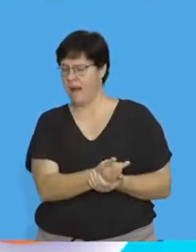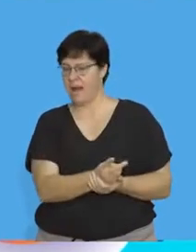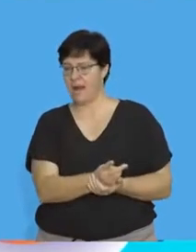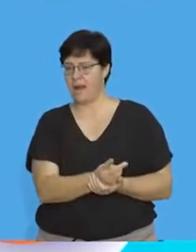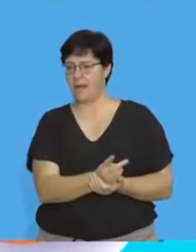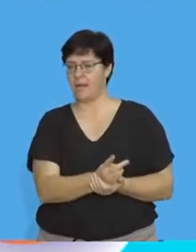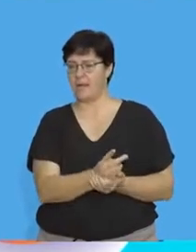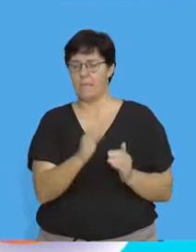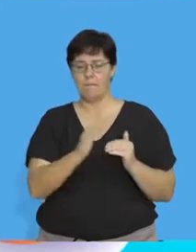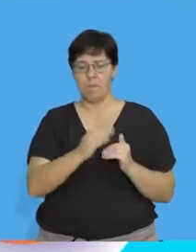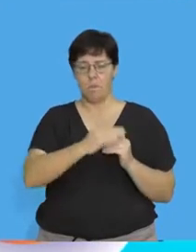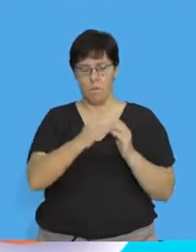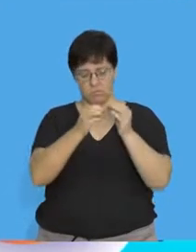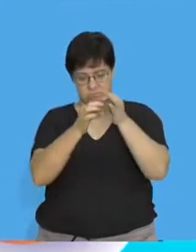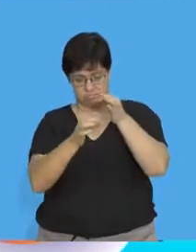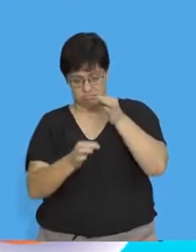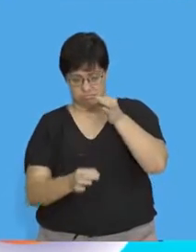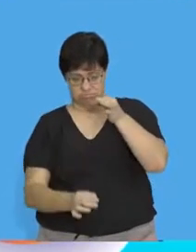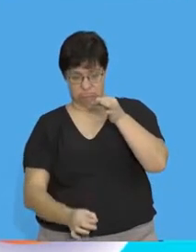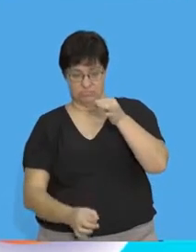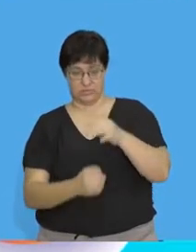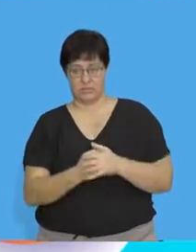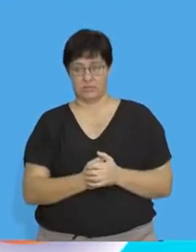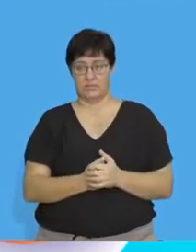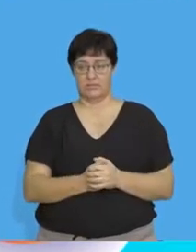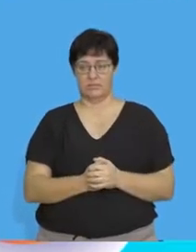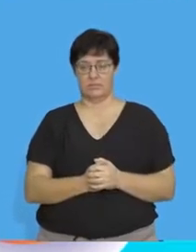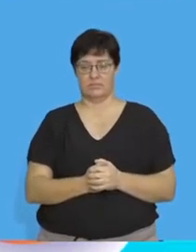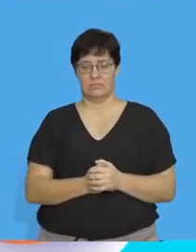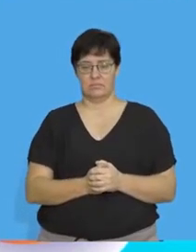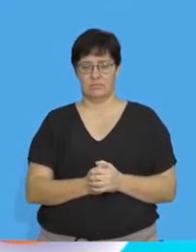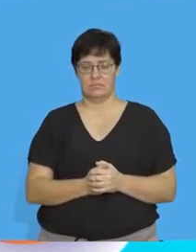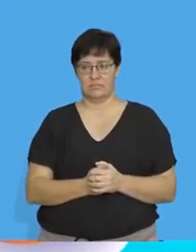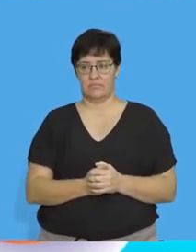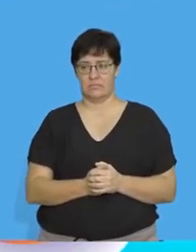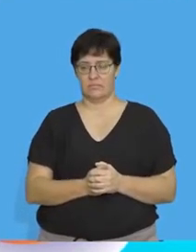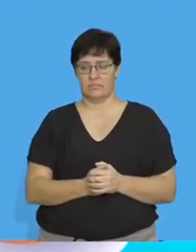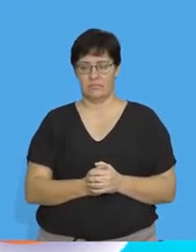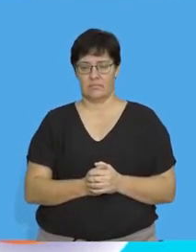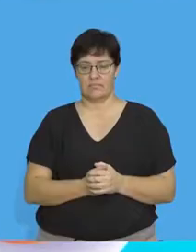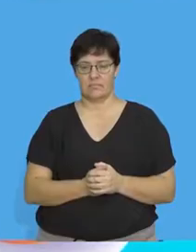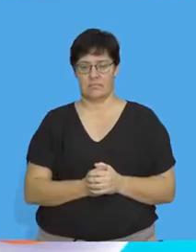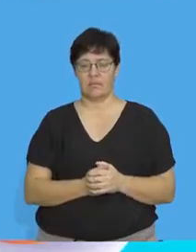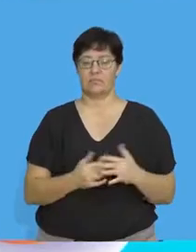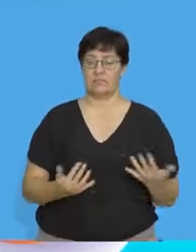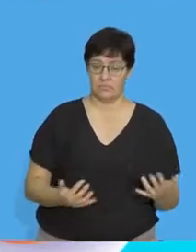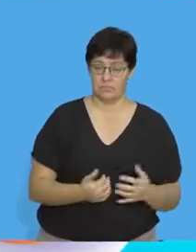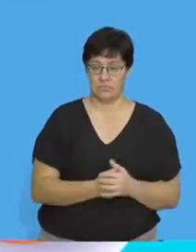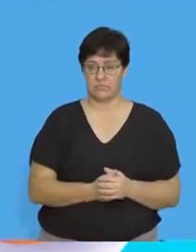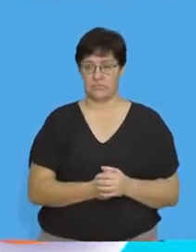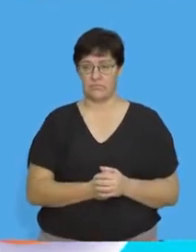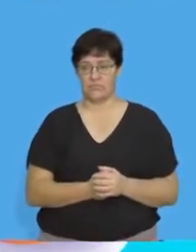as you increase the volume, you decrease the force. The volume increases, the less the pressure.